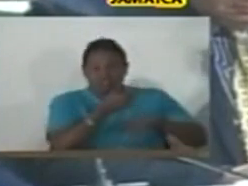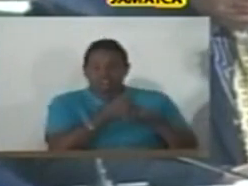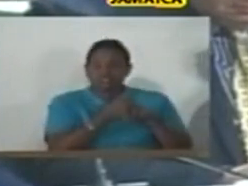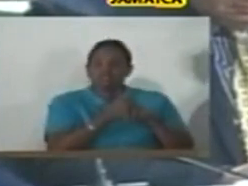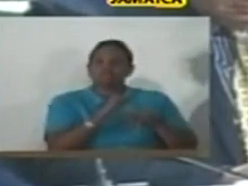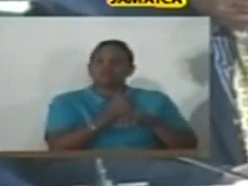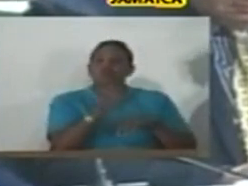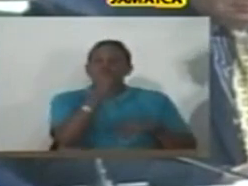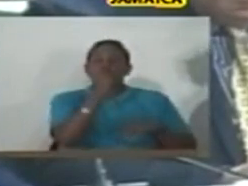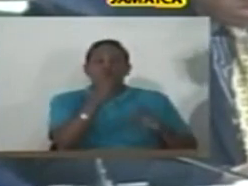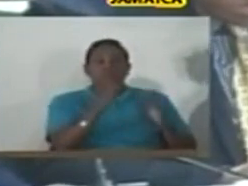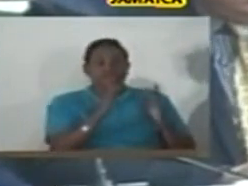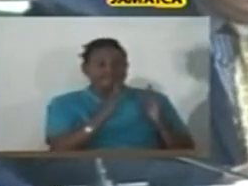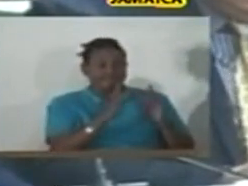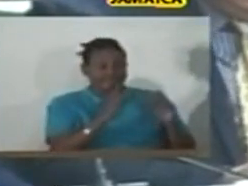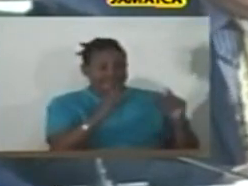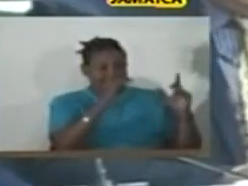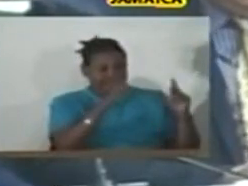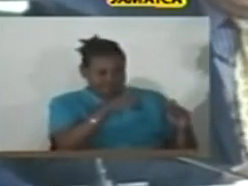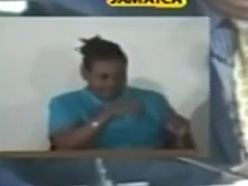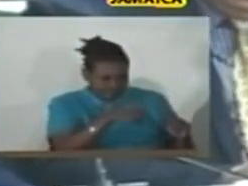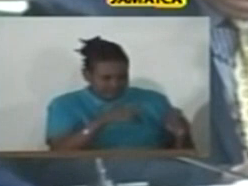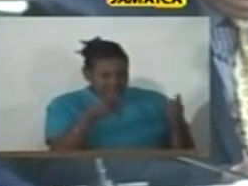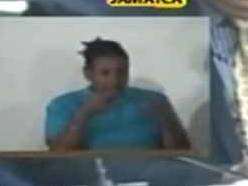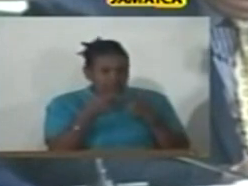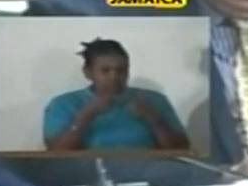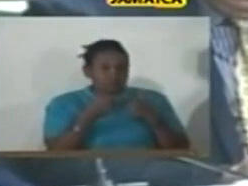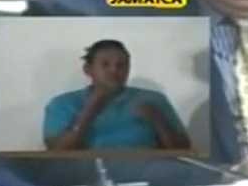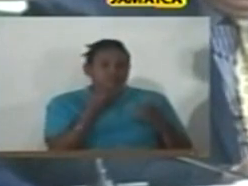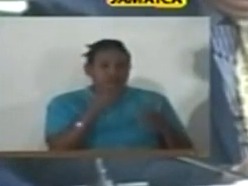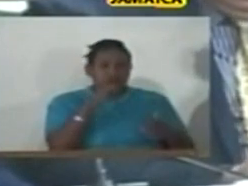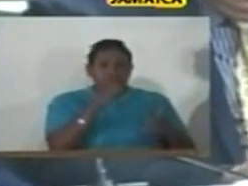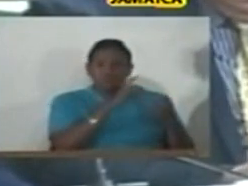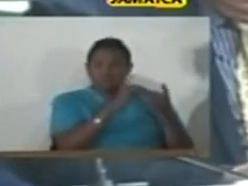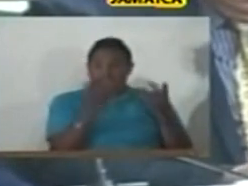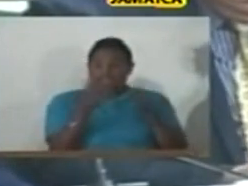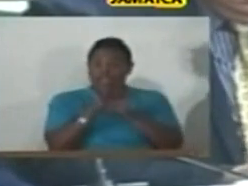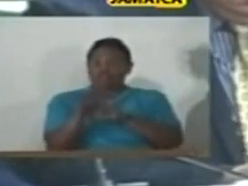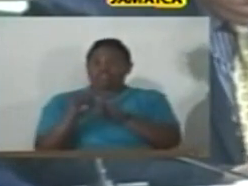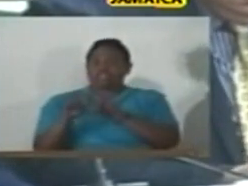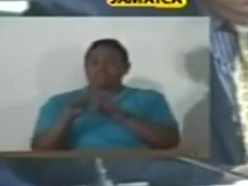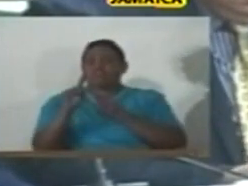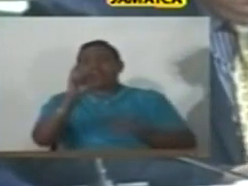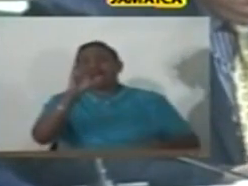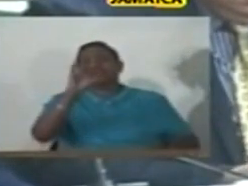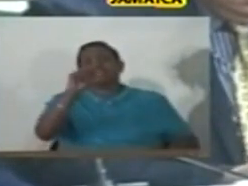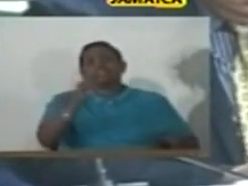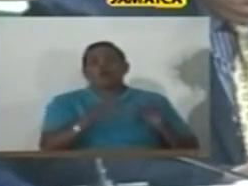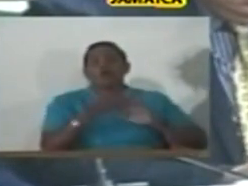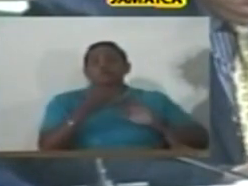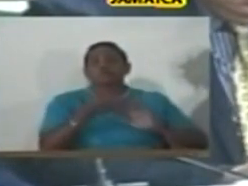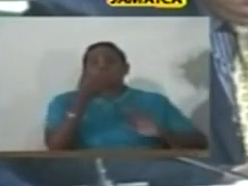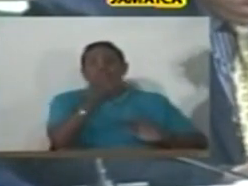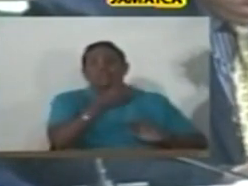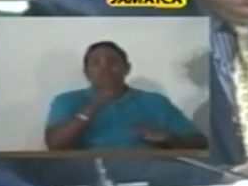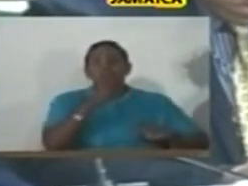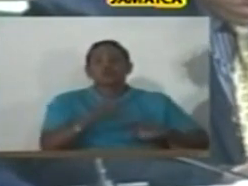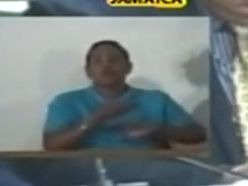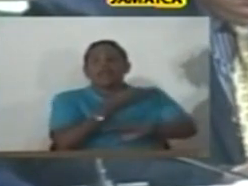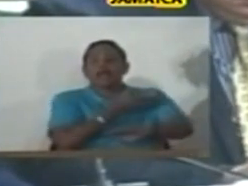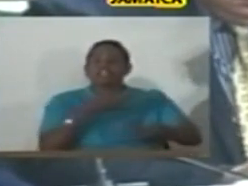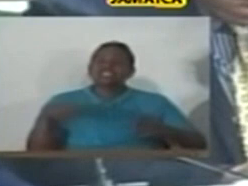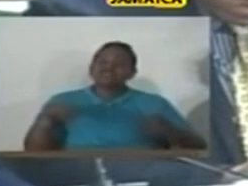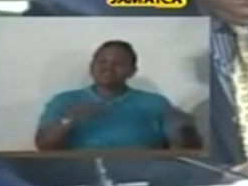window platform aimed at integrating the several ICT operations at the port and to enhance